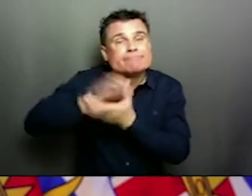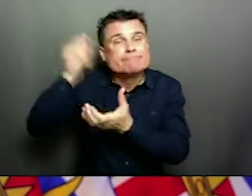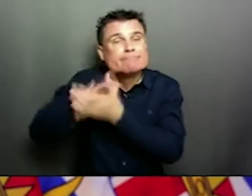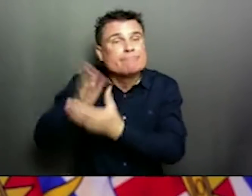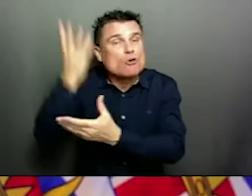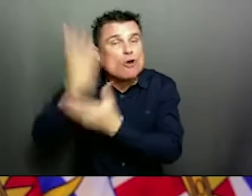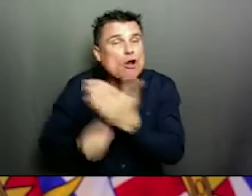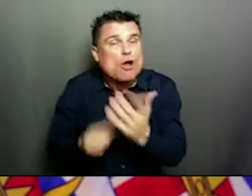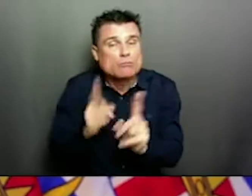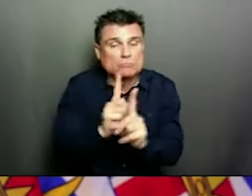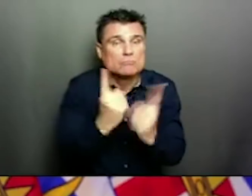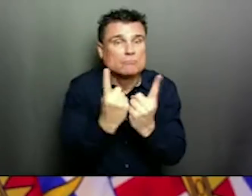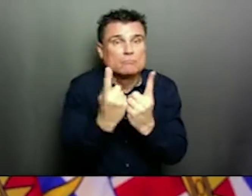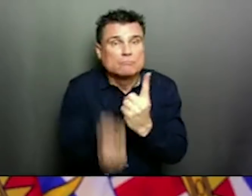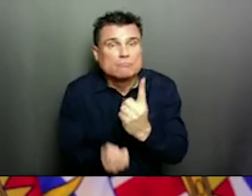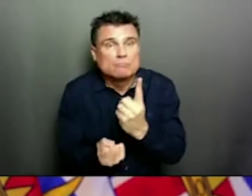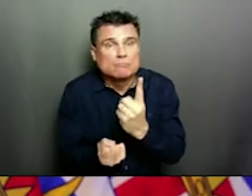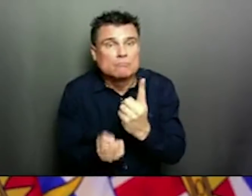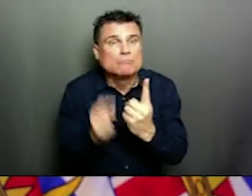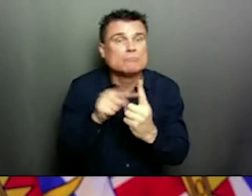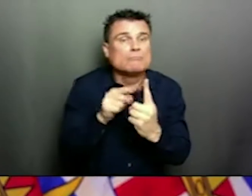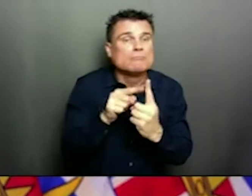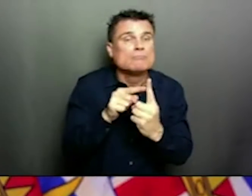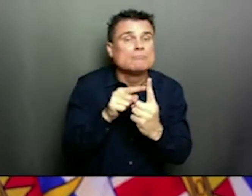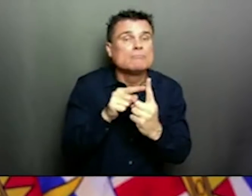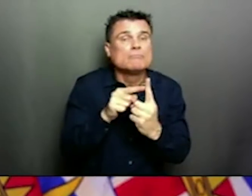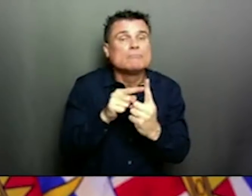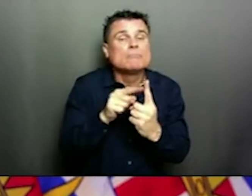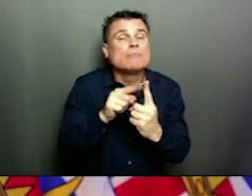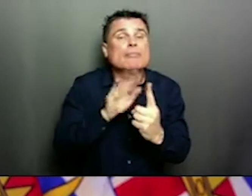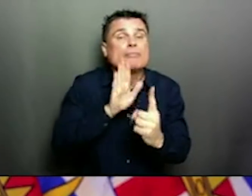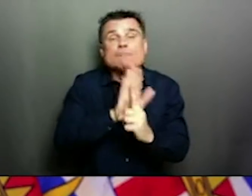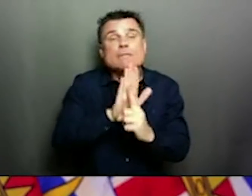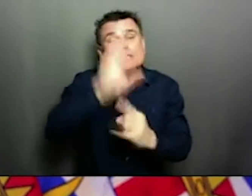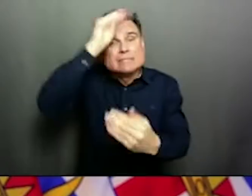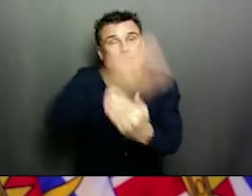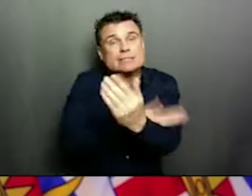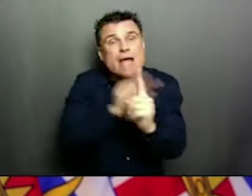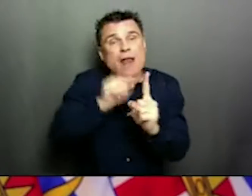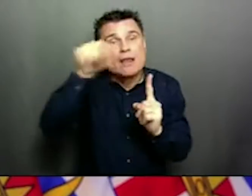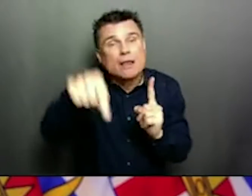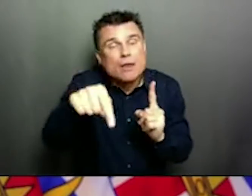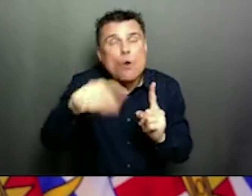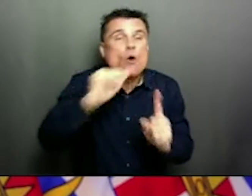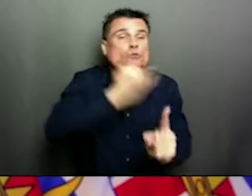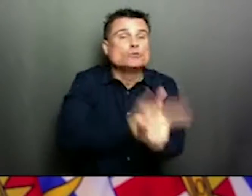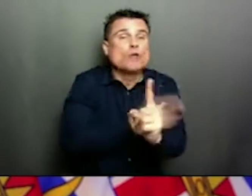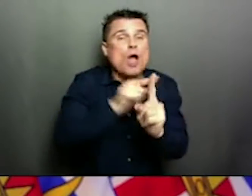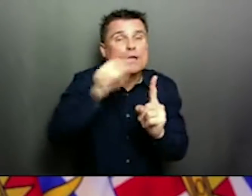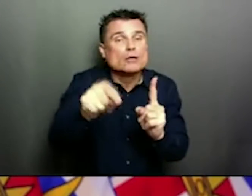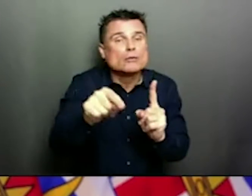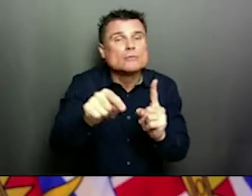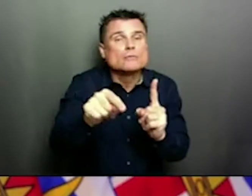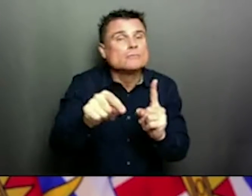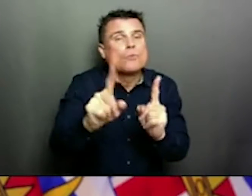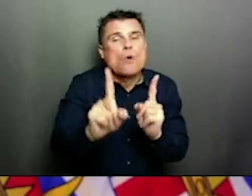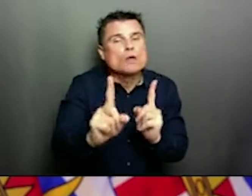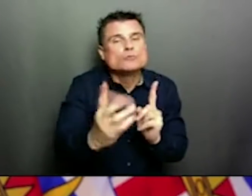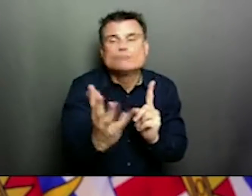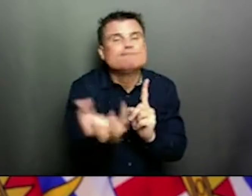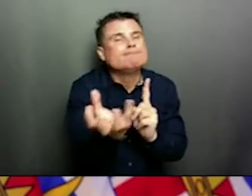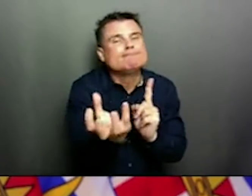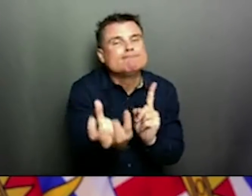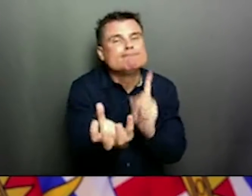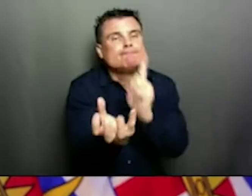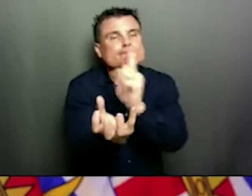Is that possible, and it doesn't make a difference if they live in the same city or not? And then one we get a lot from kids, and I know it's a very tragic day, and kids